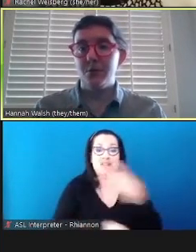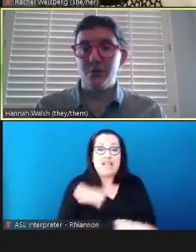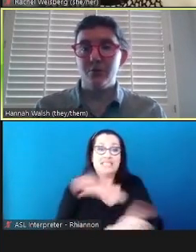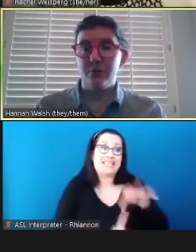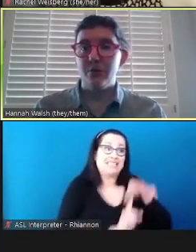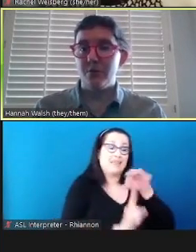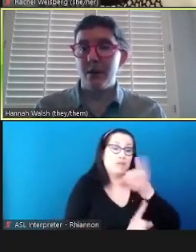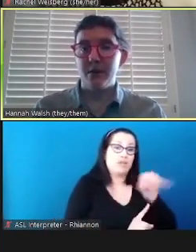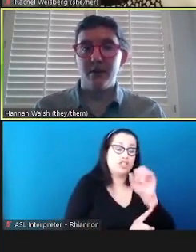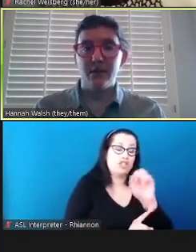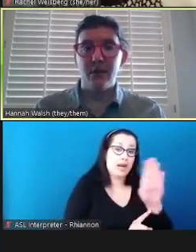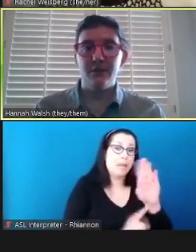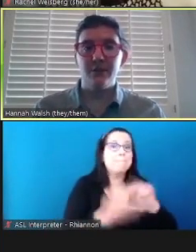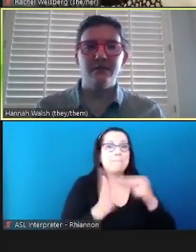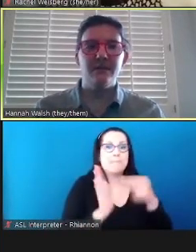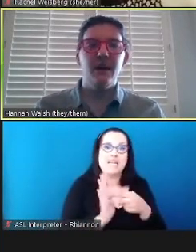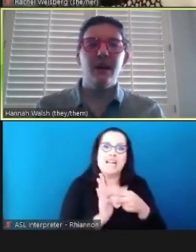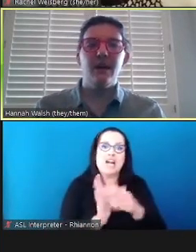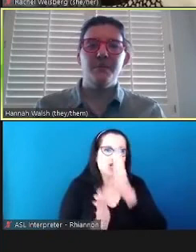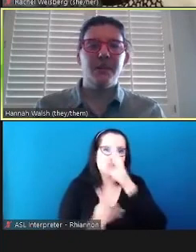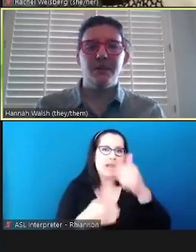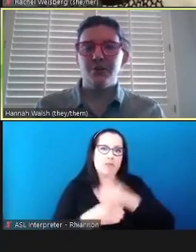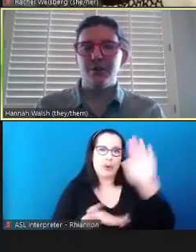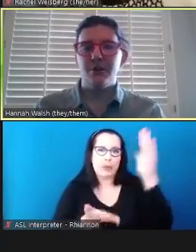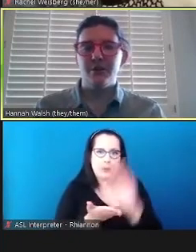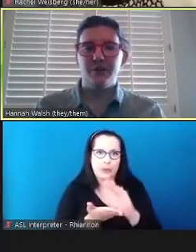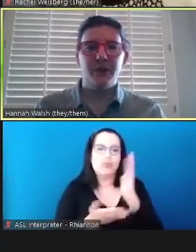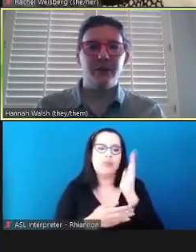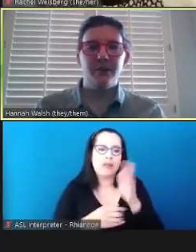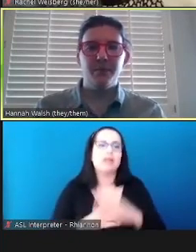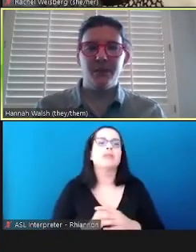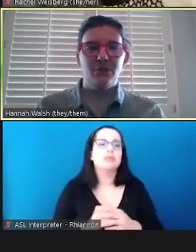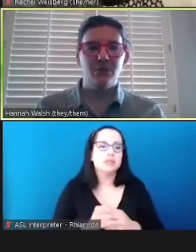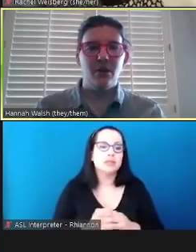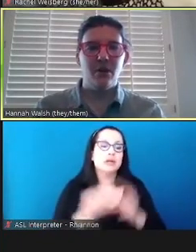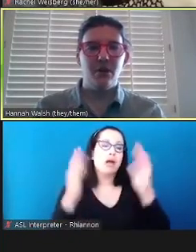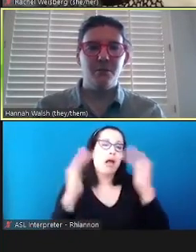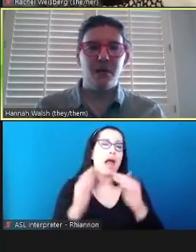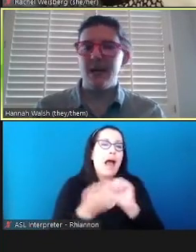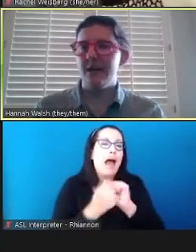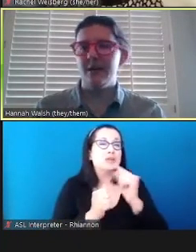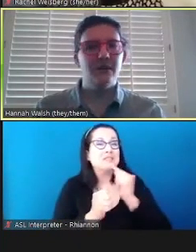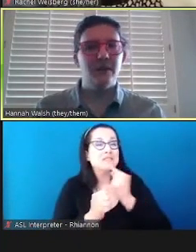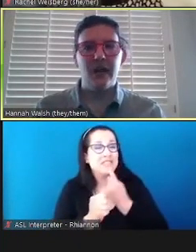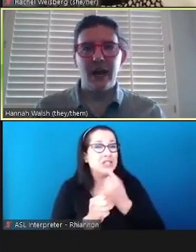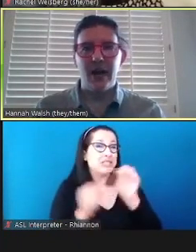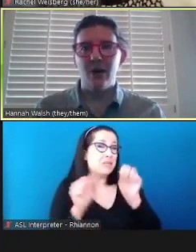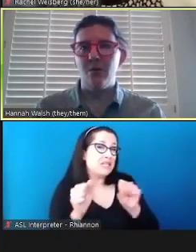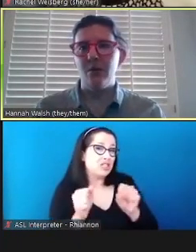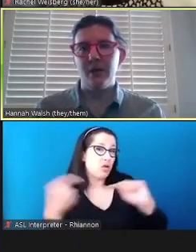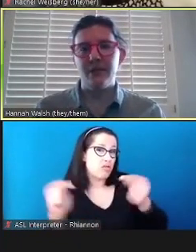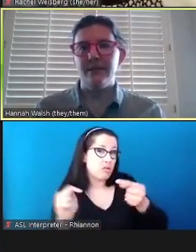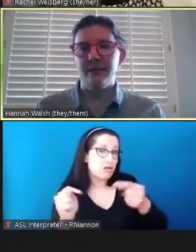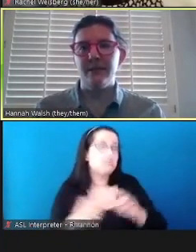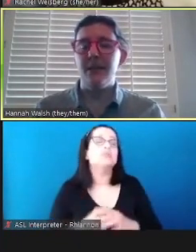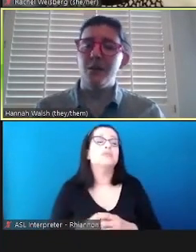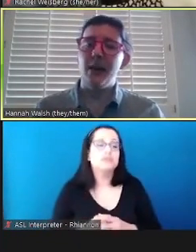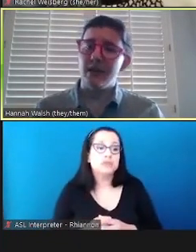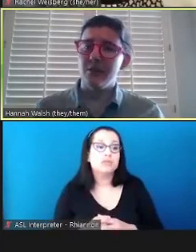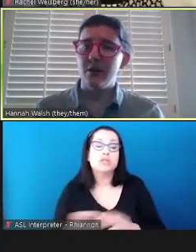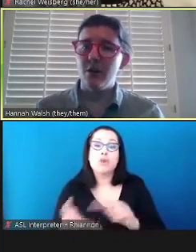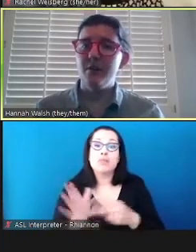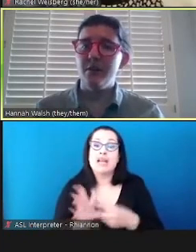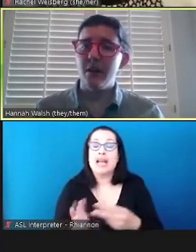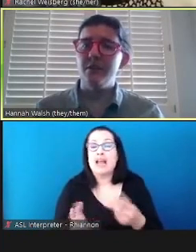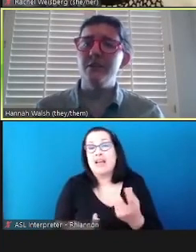greatly reduce the direct threat to others. The nature, severity of potential harm, again, how likely is it that he could